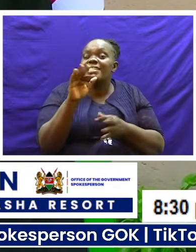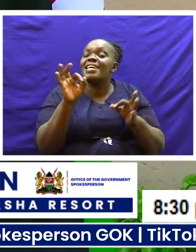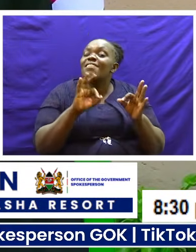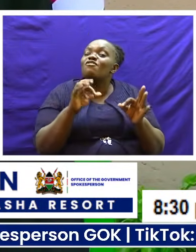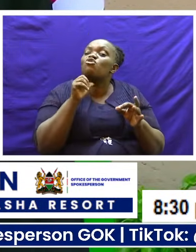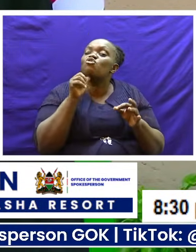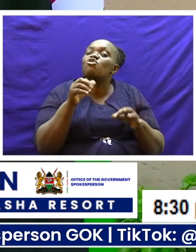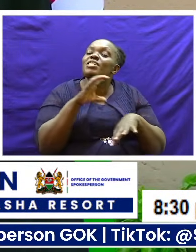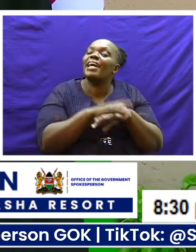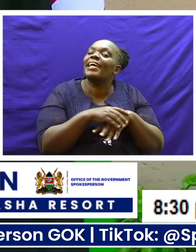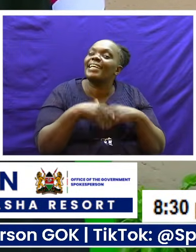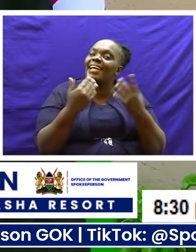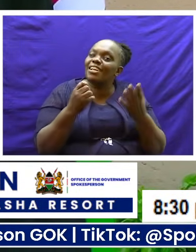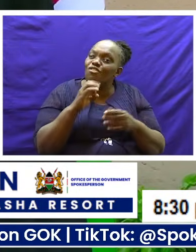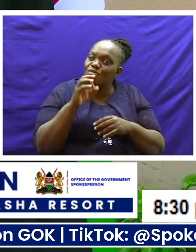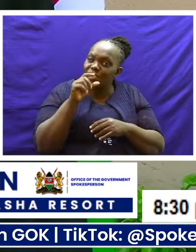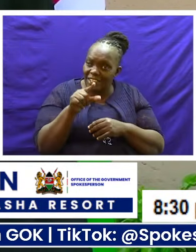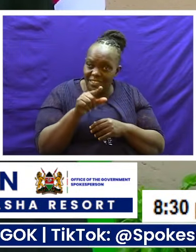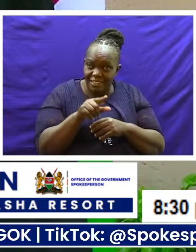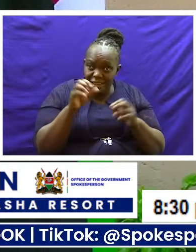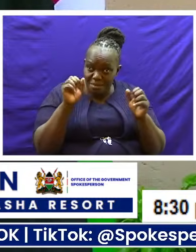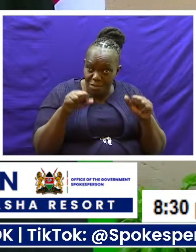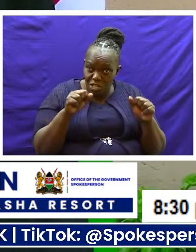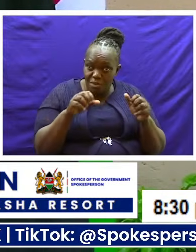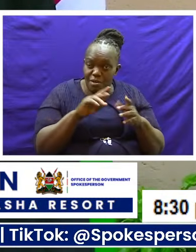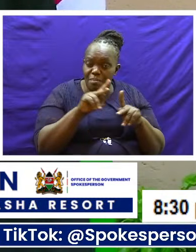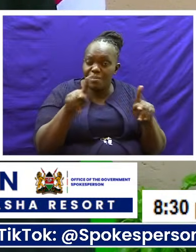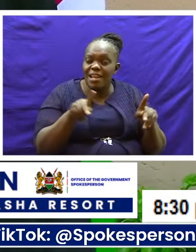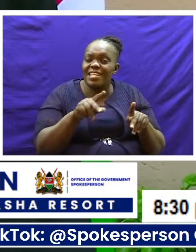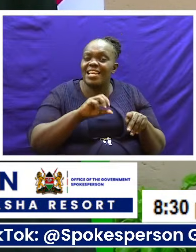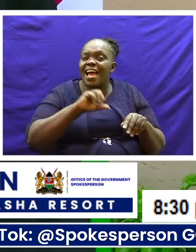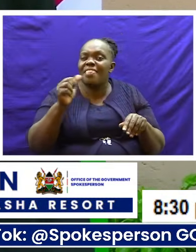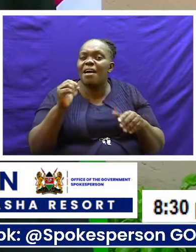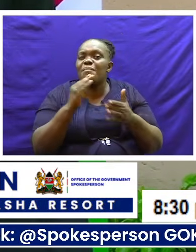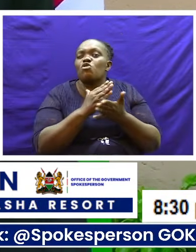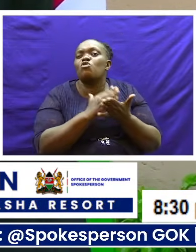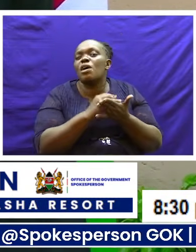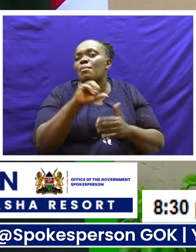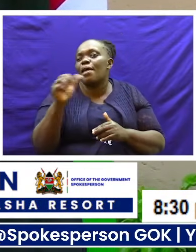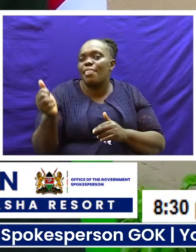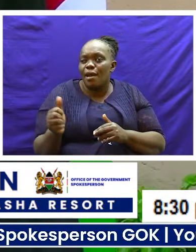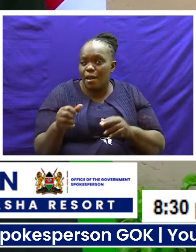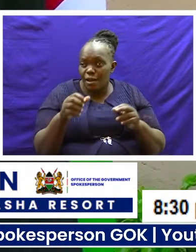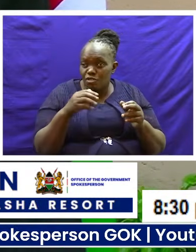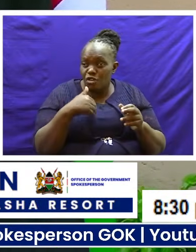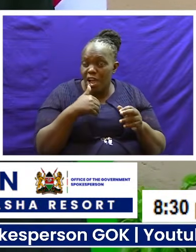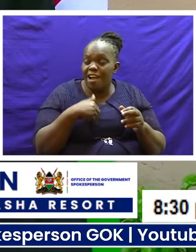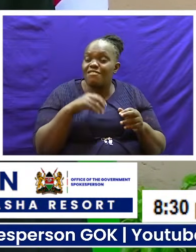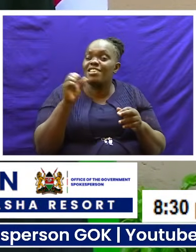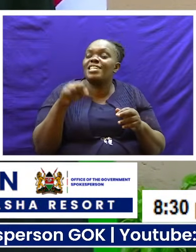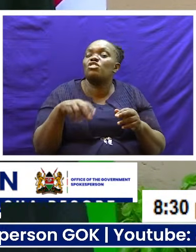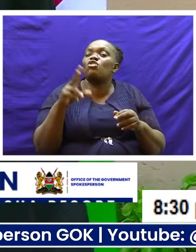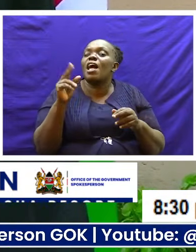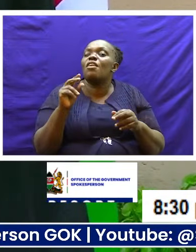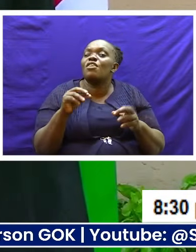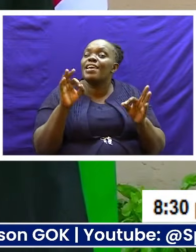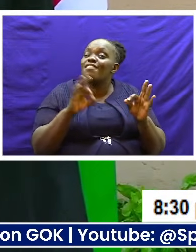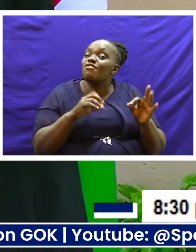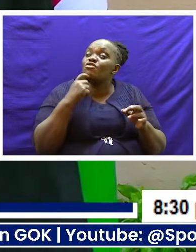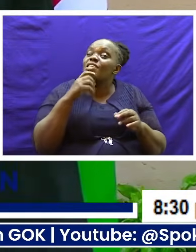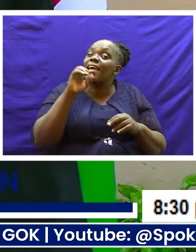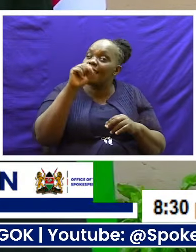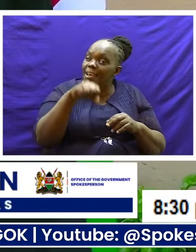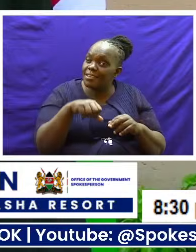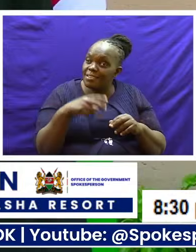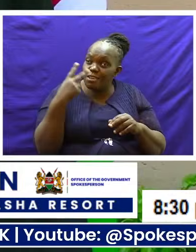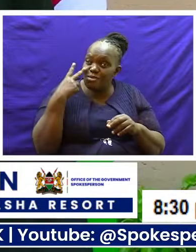don't get any of this, can we place you in any other program? Okay. And you have a yes or a no. Okay. If you say yes,